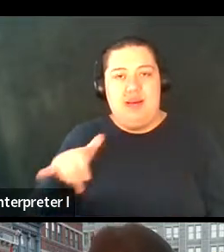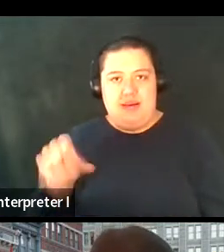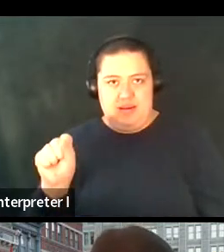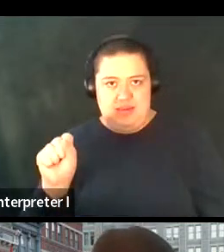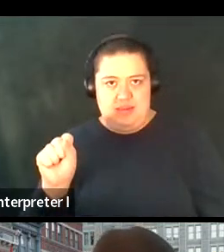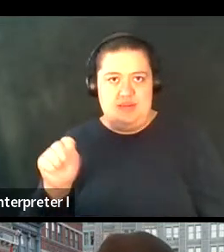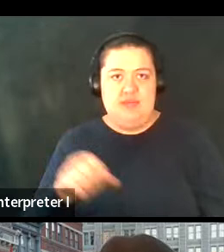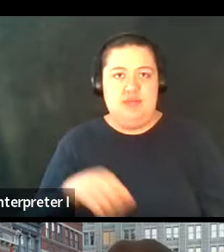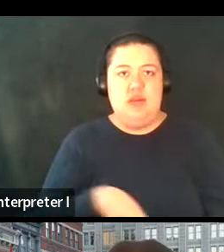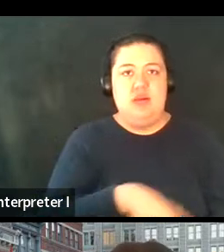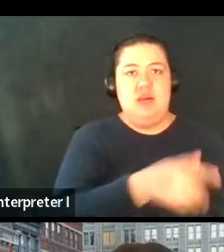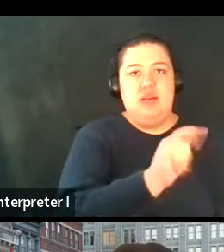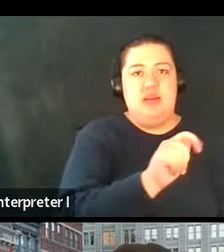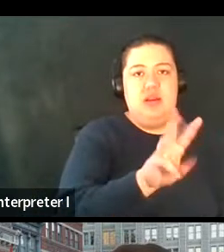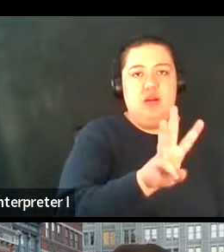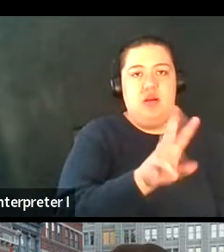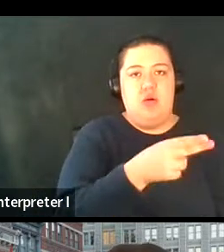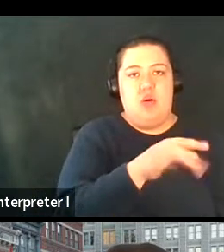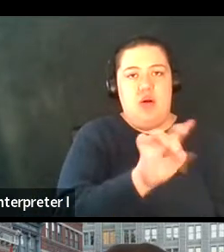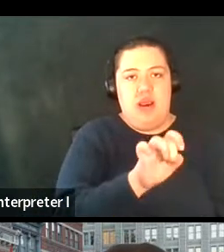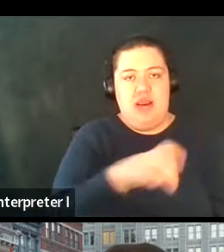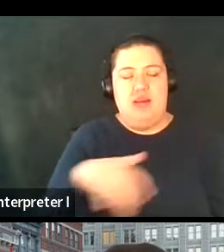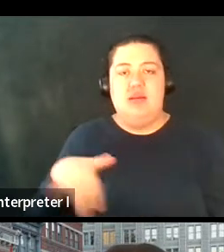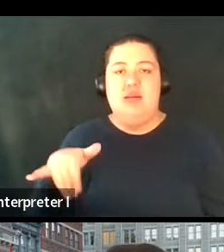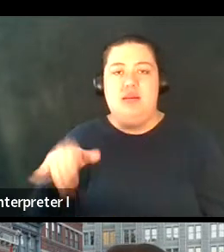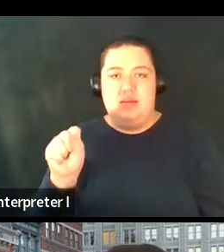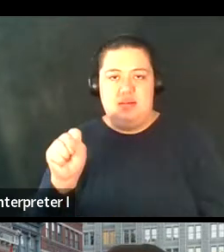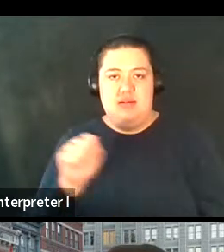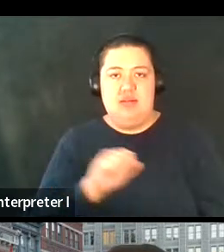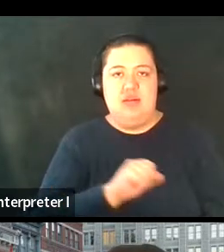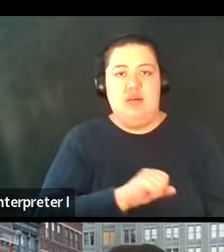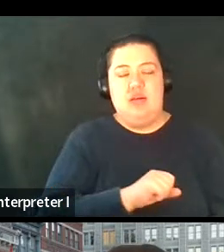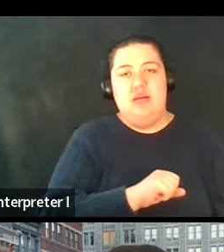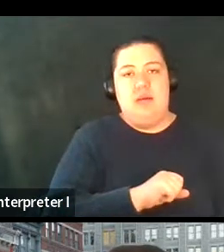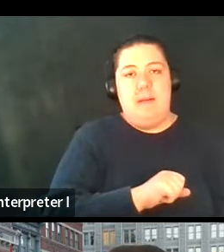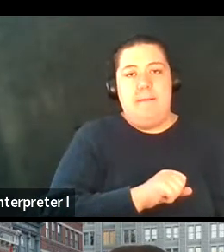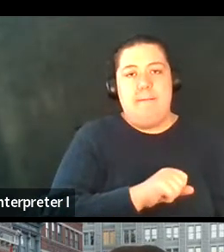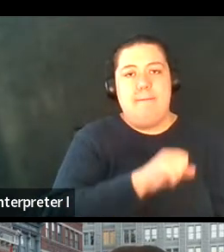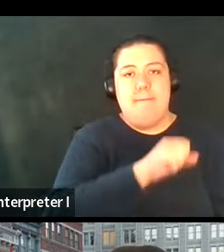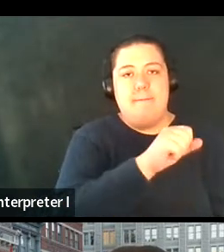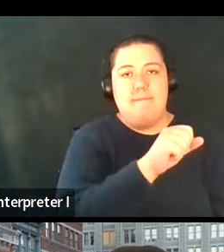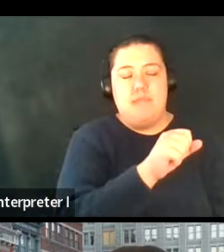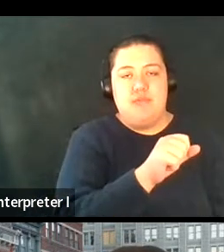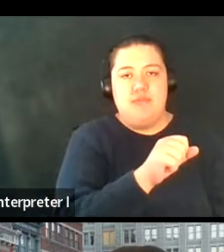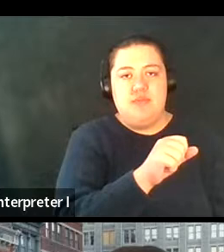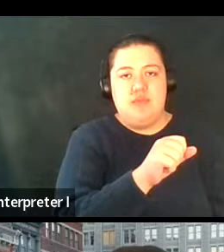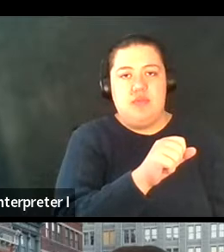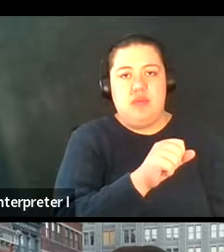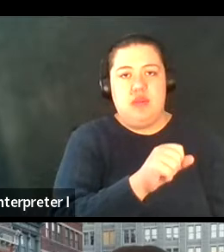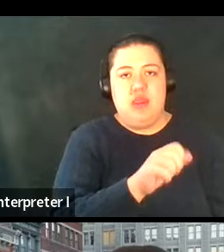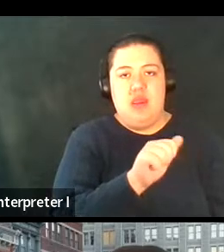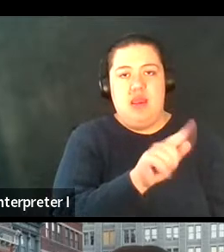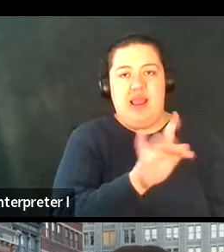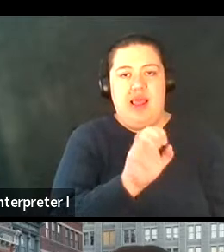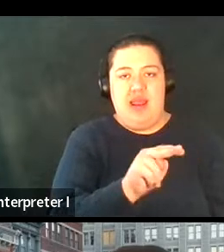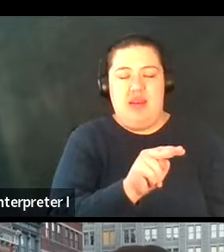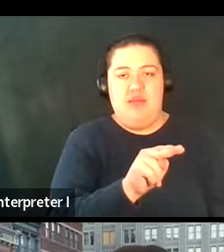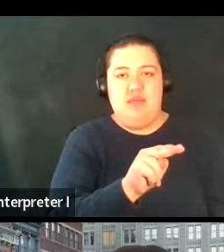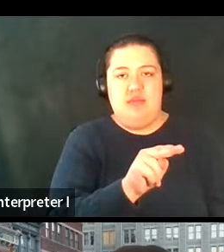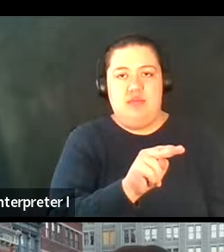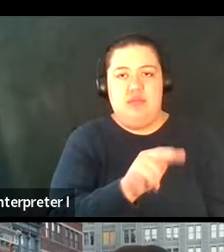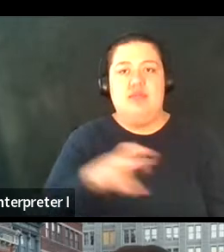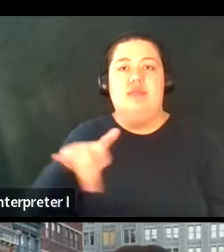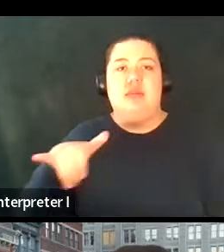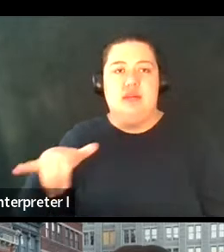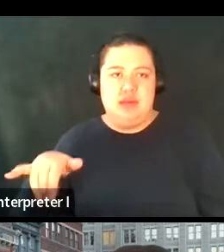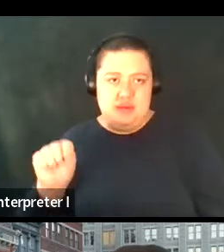White votes yes. Councilmember Trayon White, Yes. Councilmember Trayon White votes yes. Councilmember Allen,